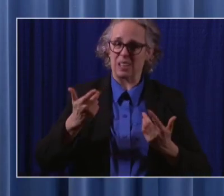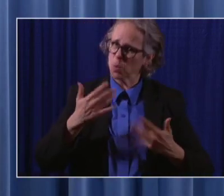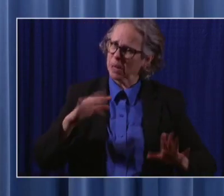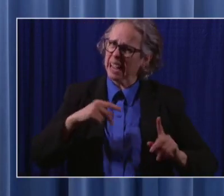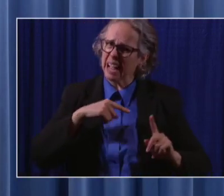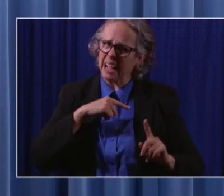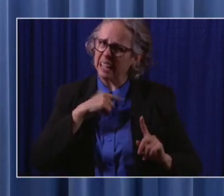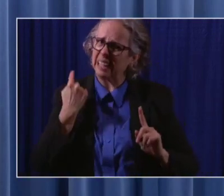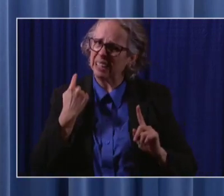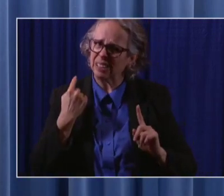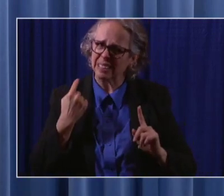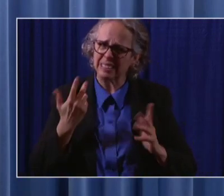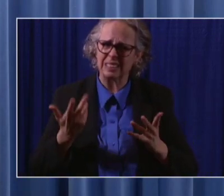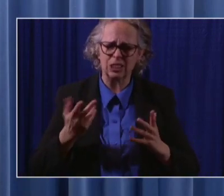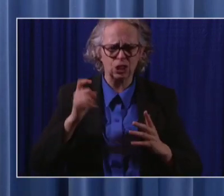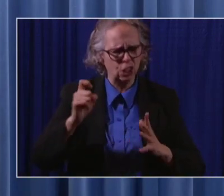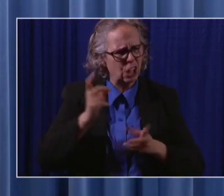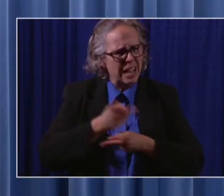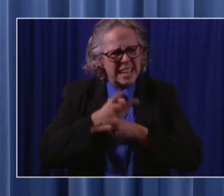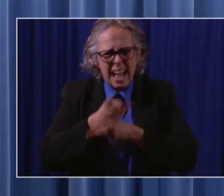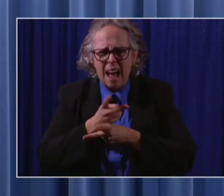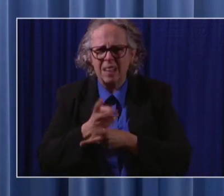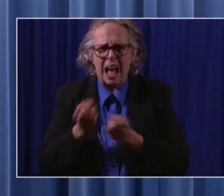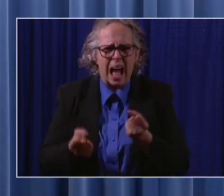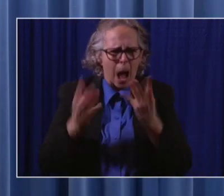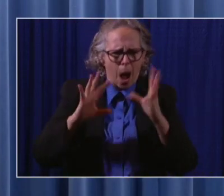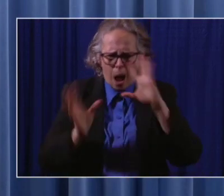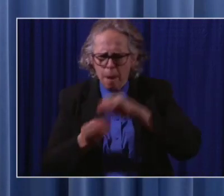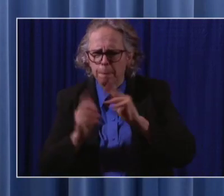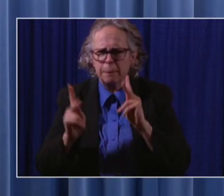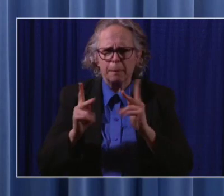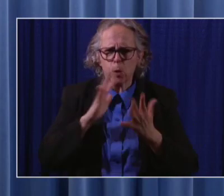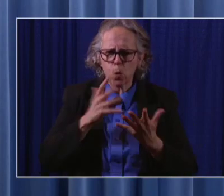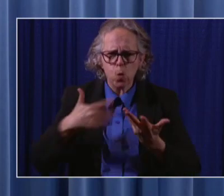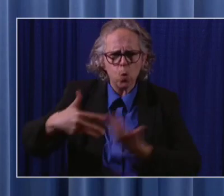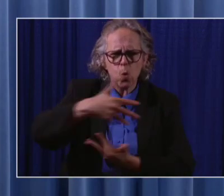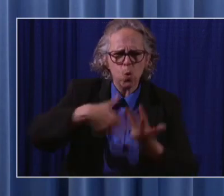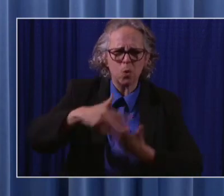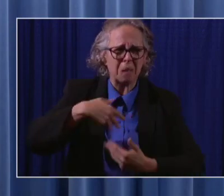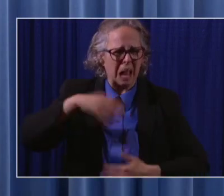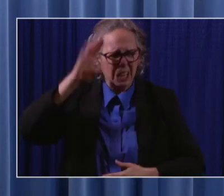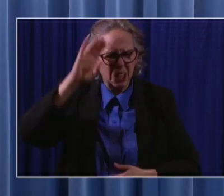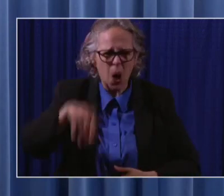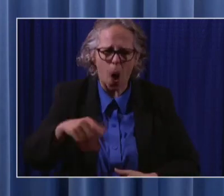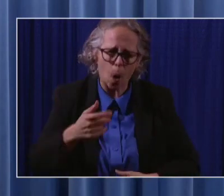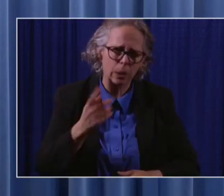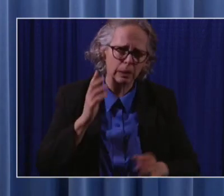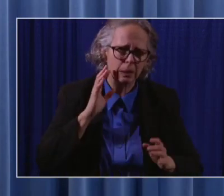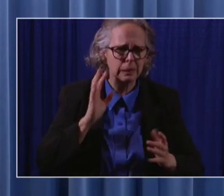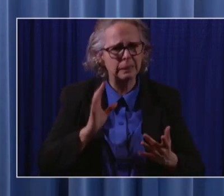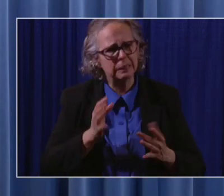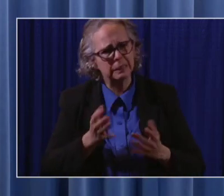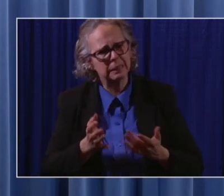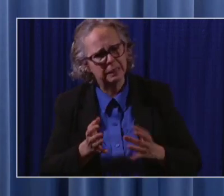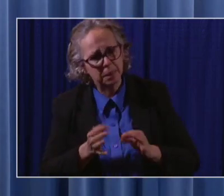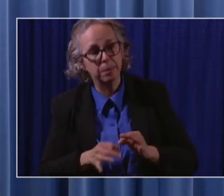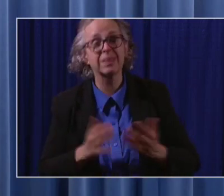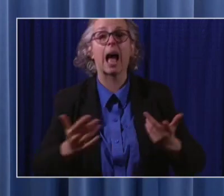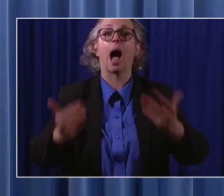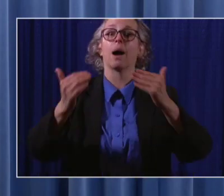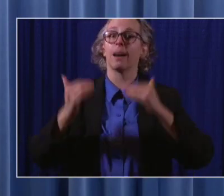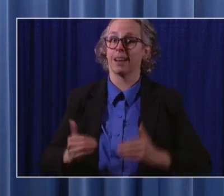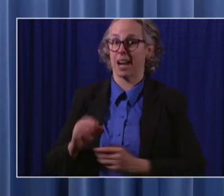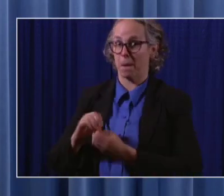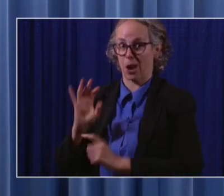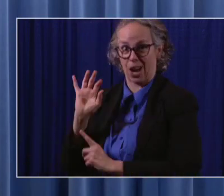of people they interact with. So it's basic, but we wanted to put it in one place. Next, make the group of people you interact with